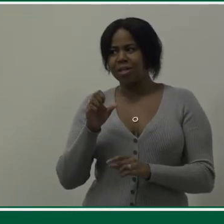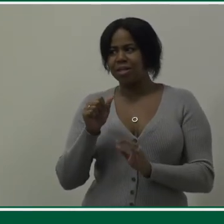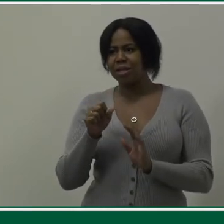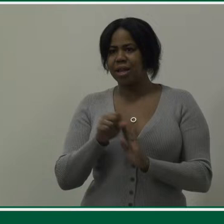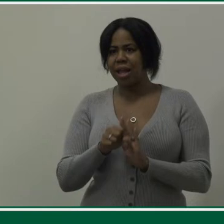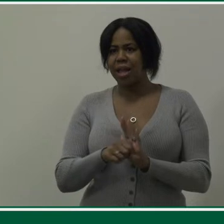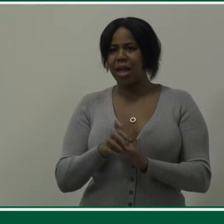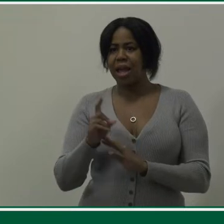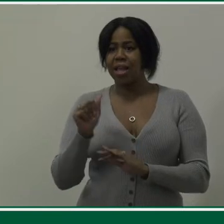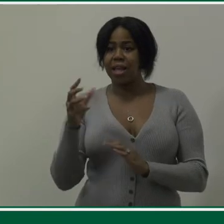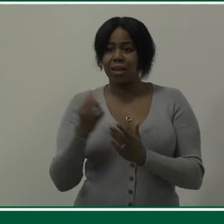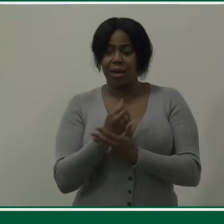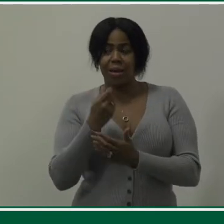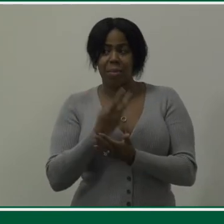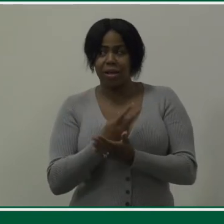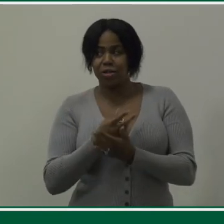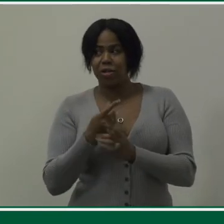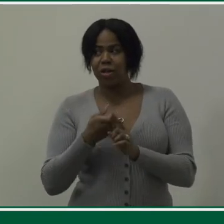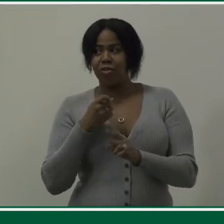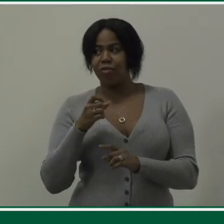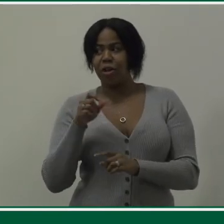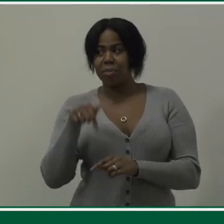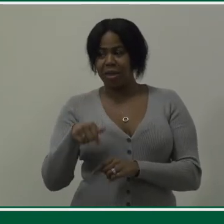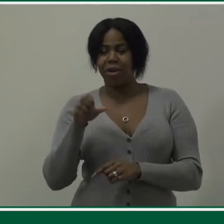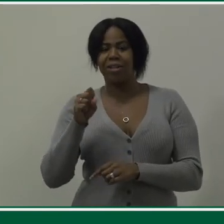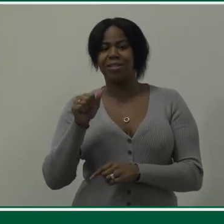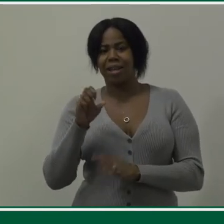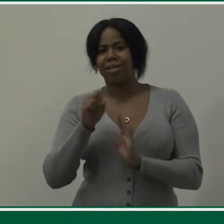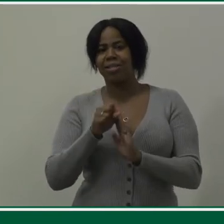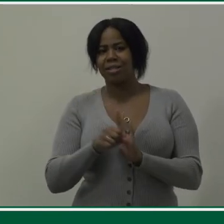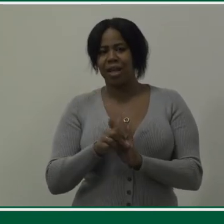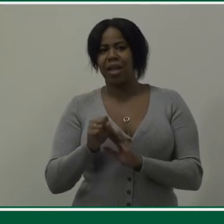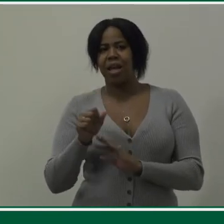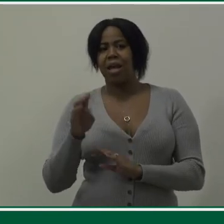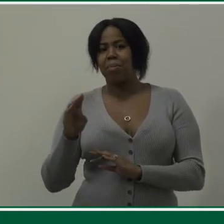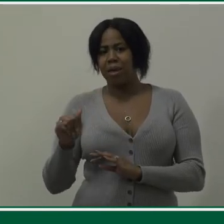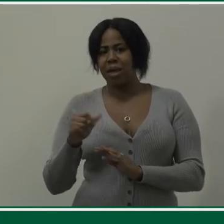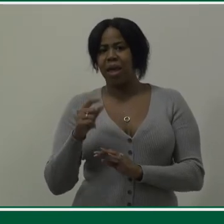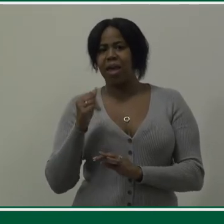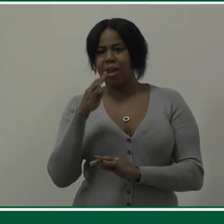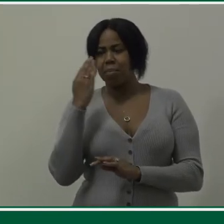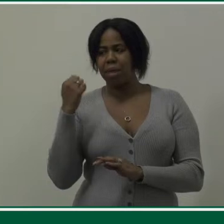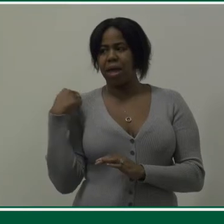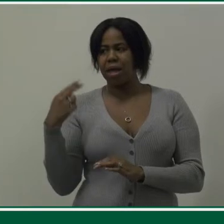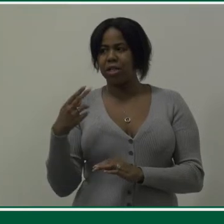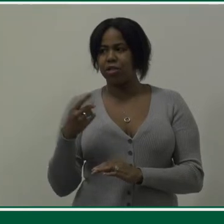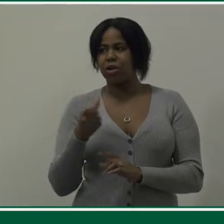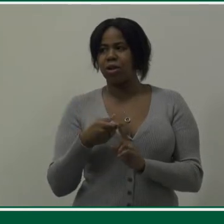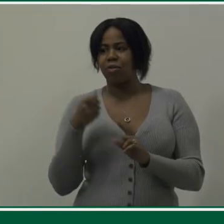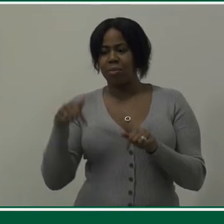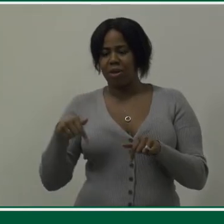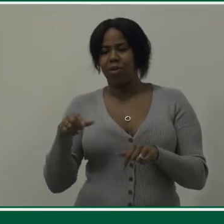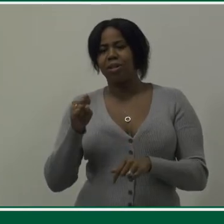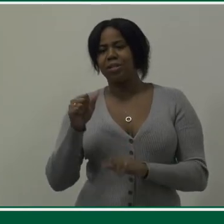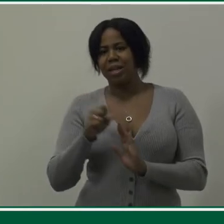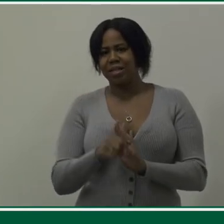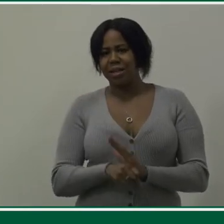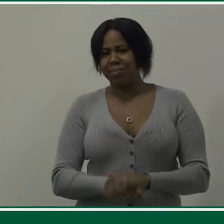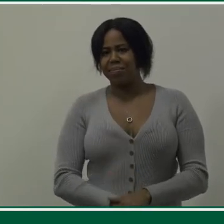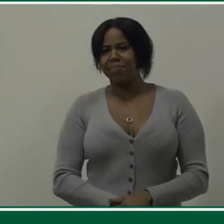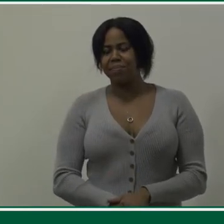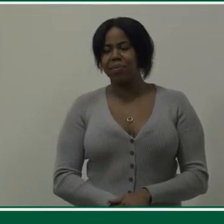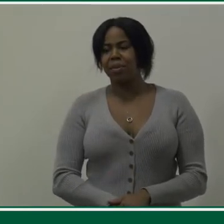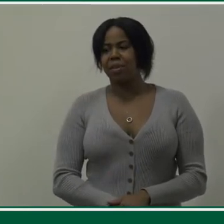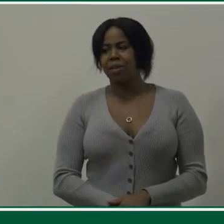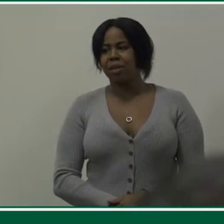in higher education leadership in student affairs and a bachelor's degree in Black history and politics from Sacramento State.